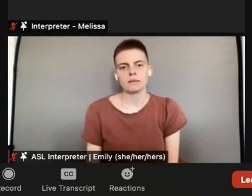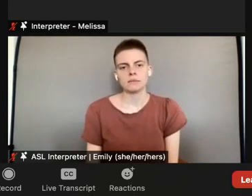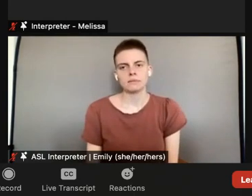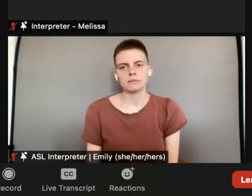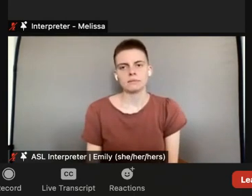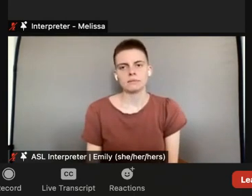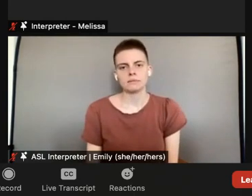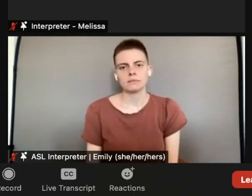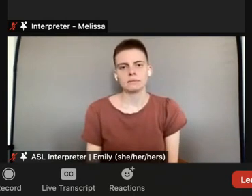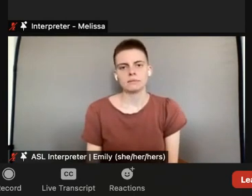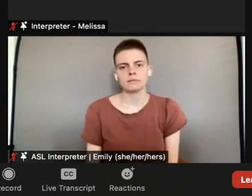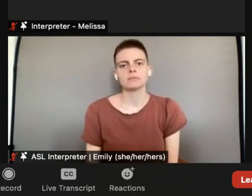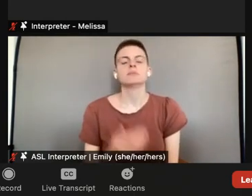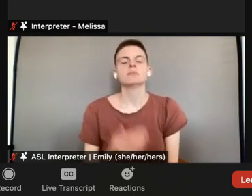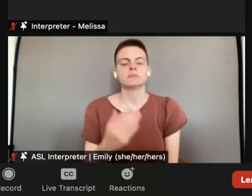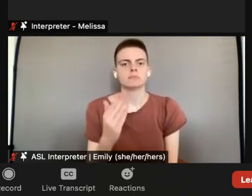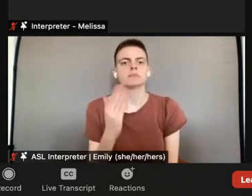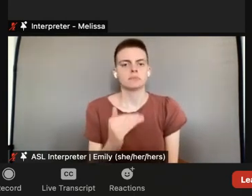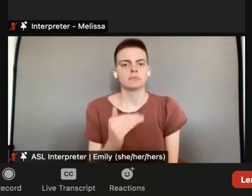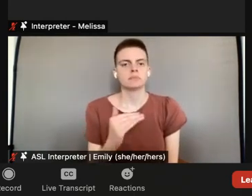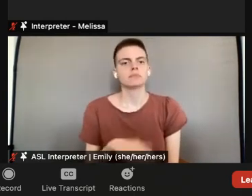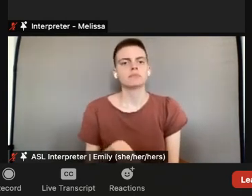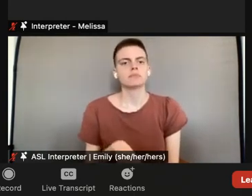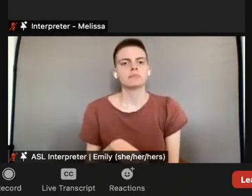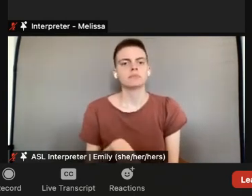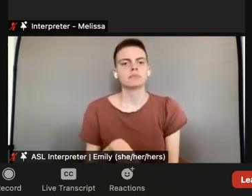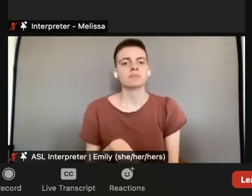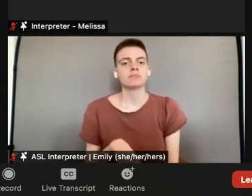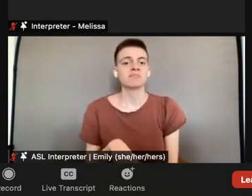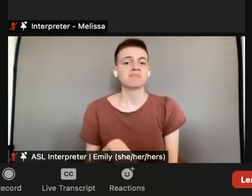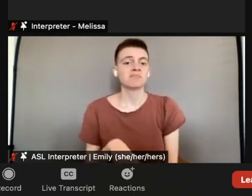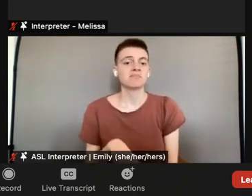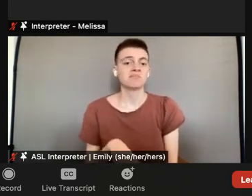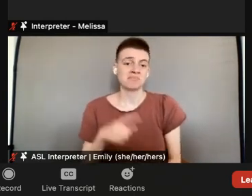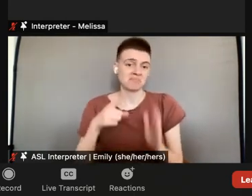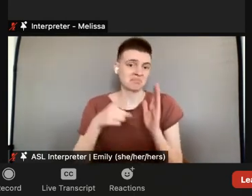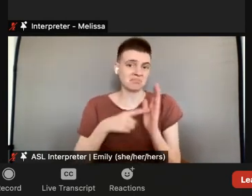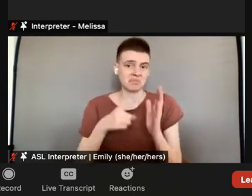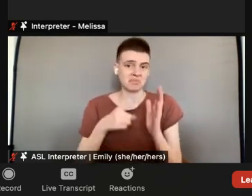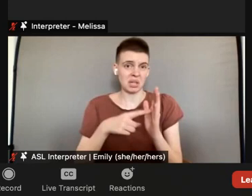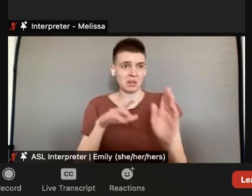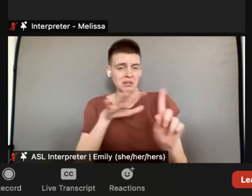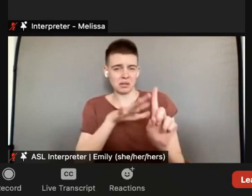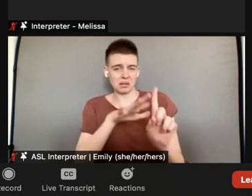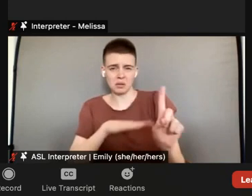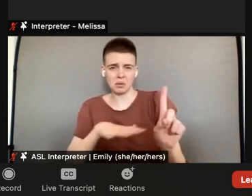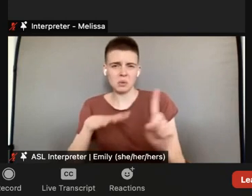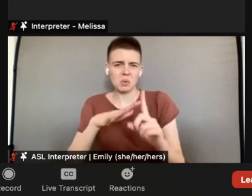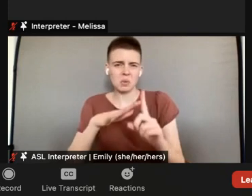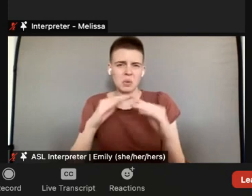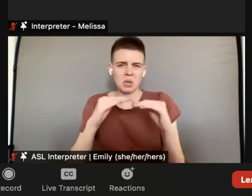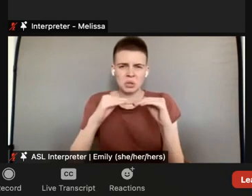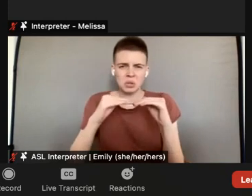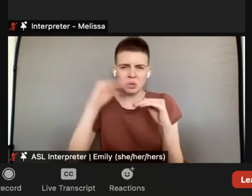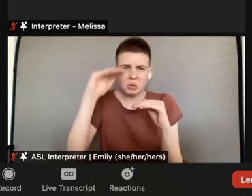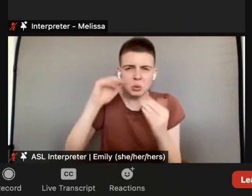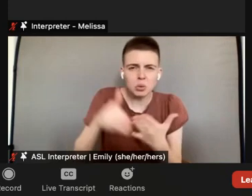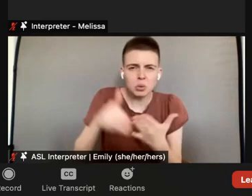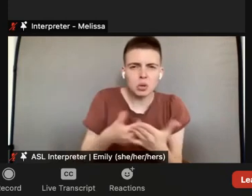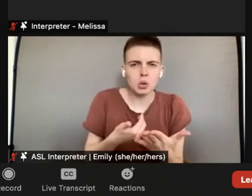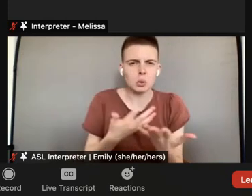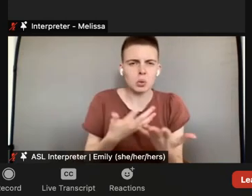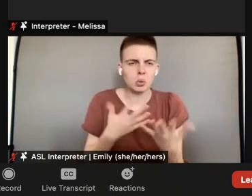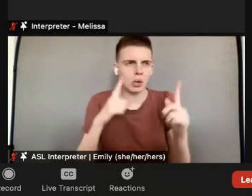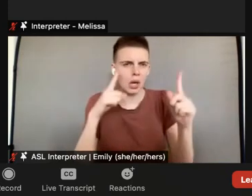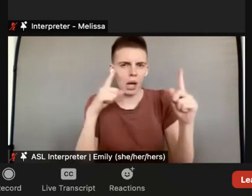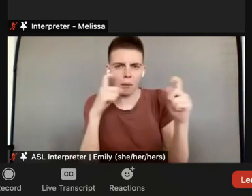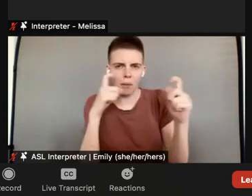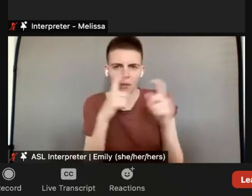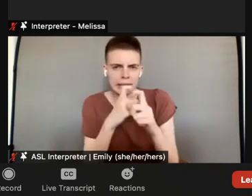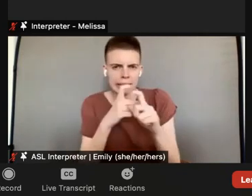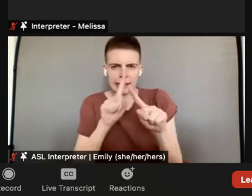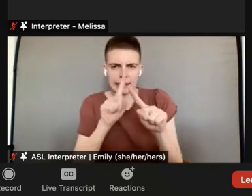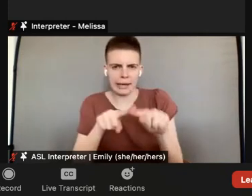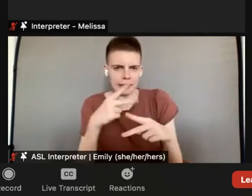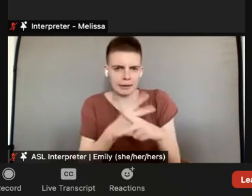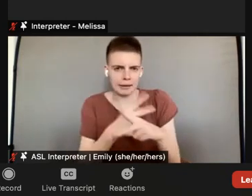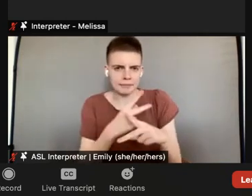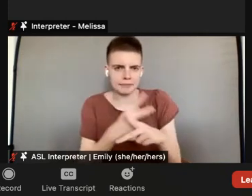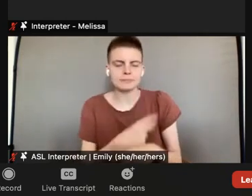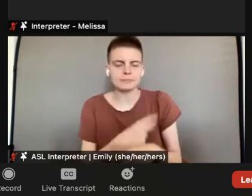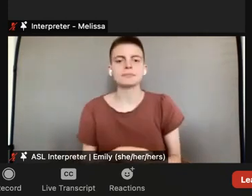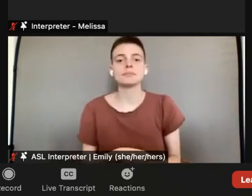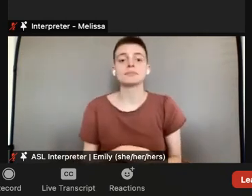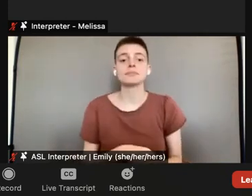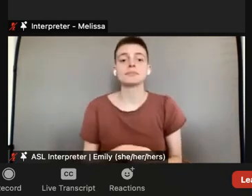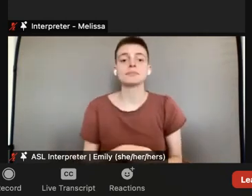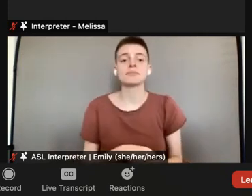Come on. Some things are too novel and too complex to sort out, as we talked about. Some things will not be able to